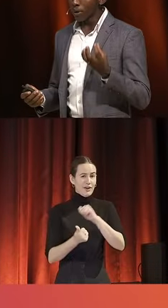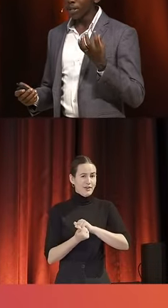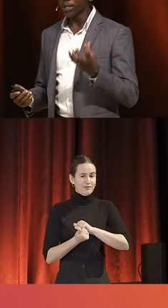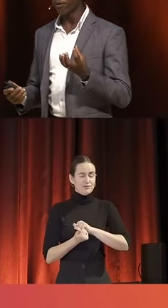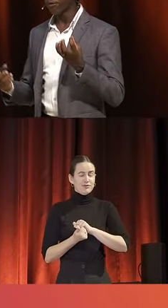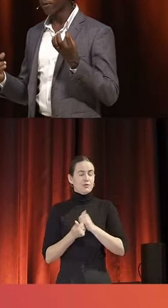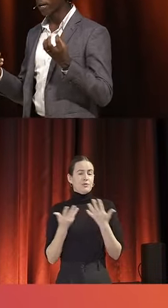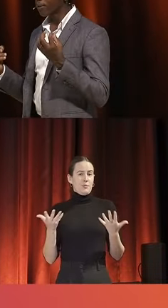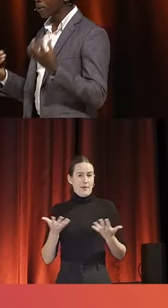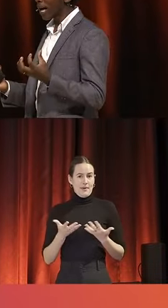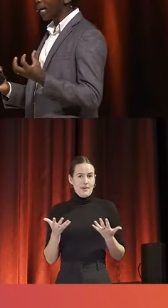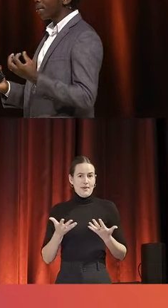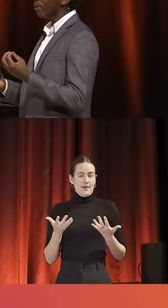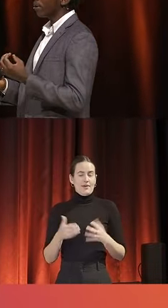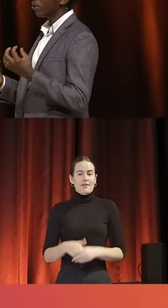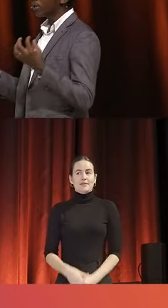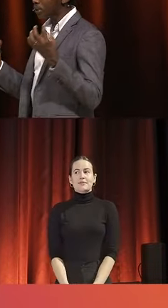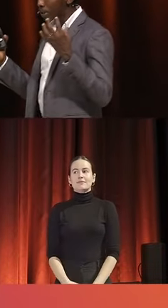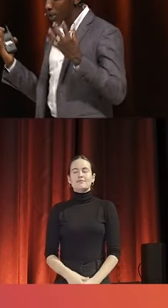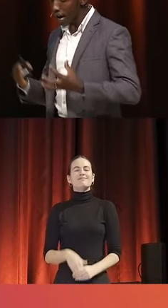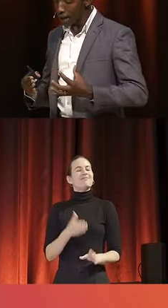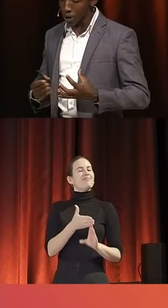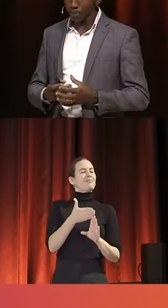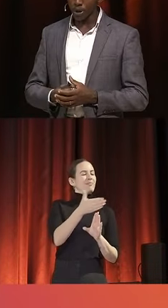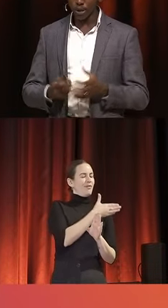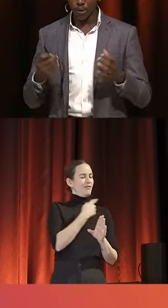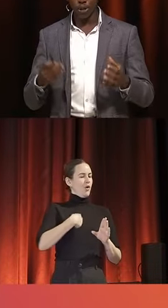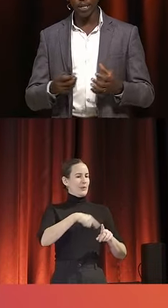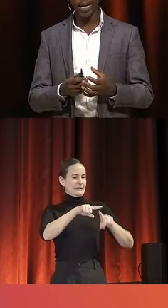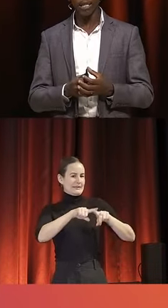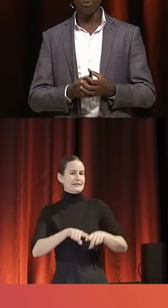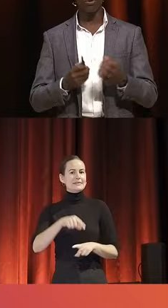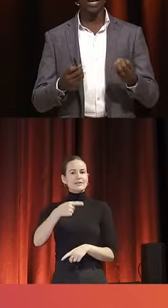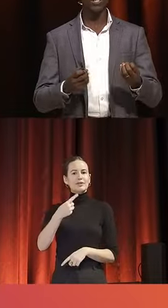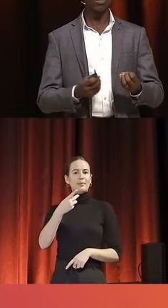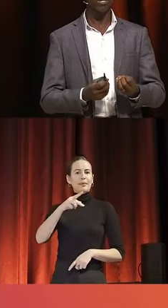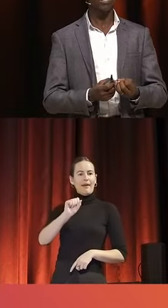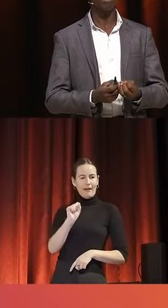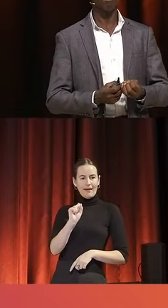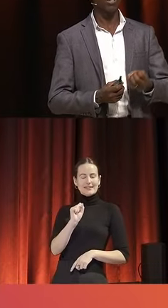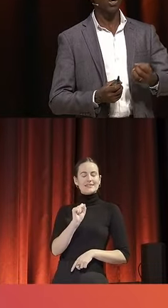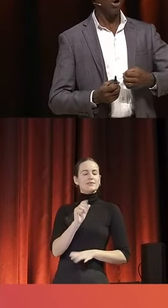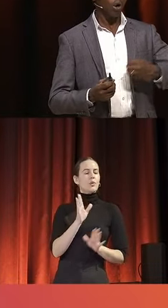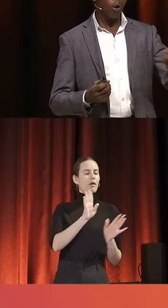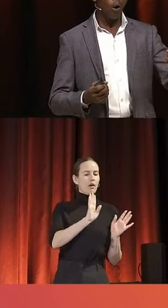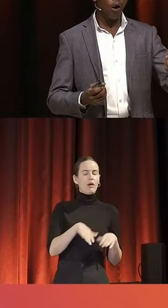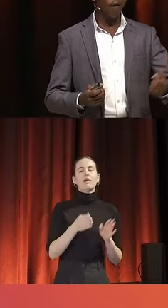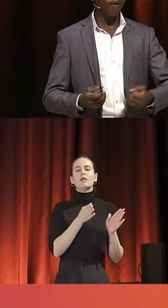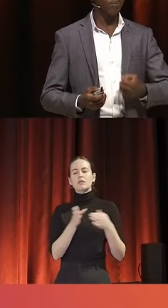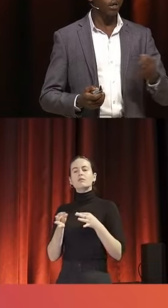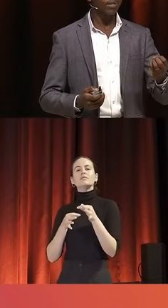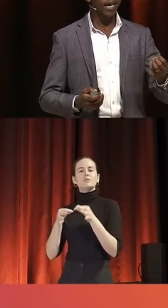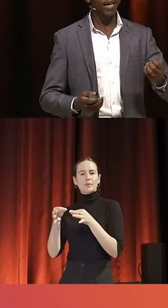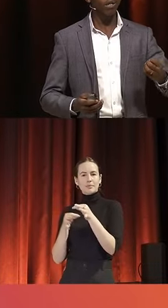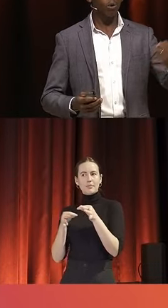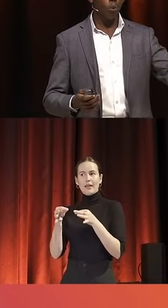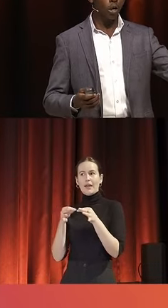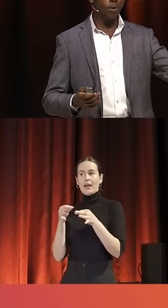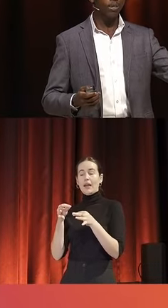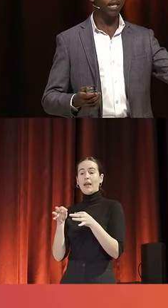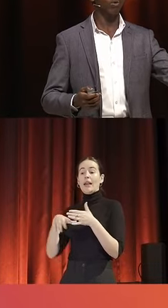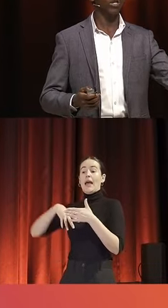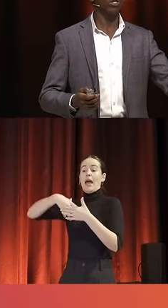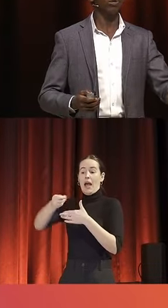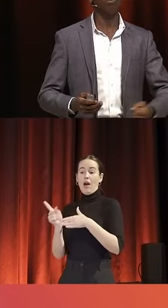when instead of relying on just the GPS lock that we get, we would instruct them, go on outside,